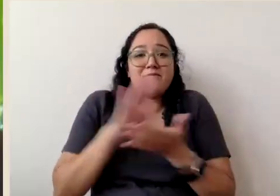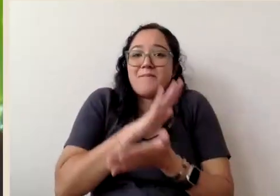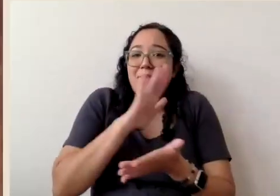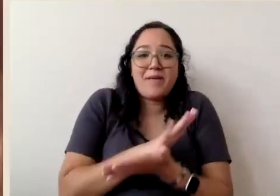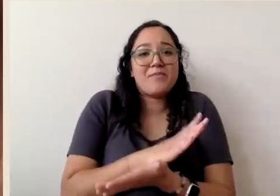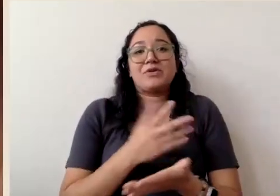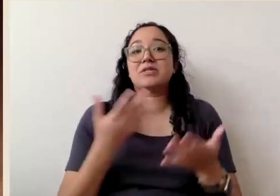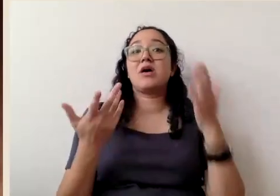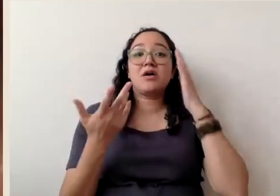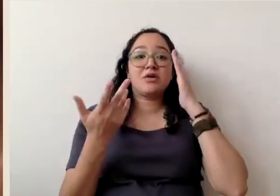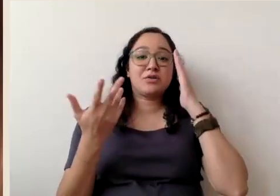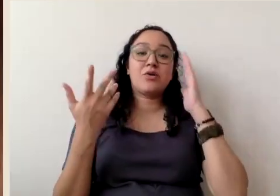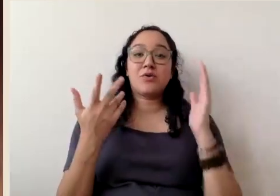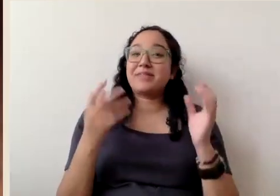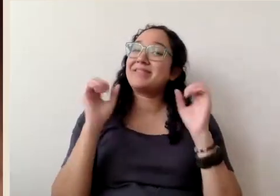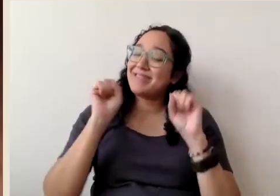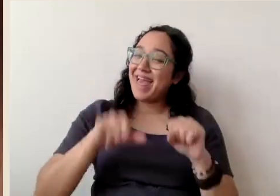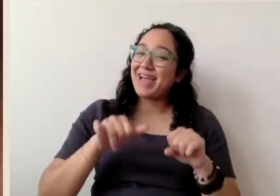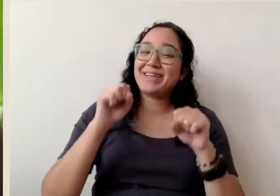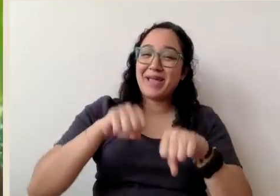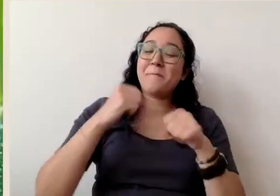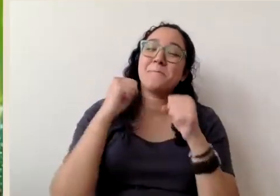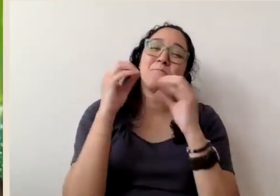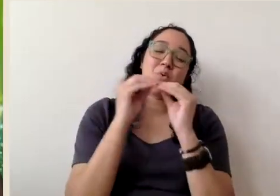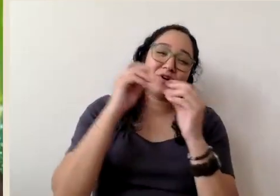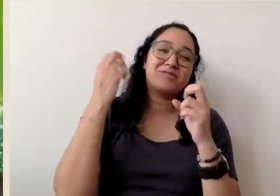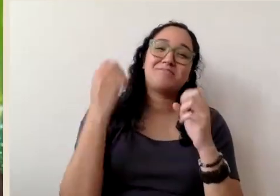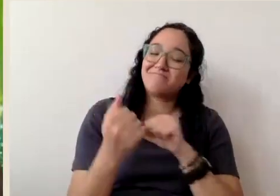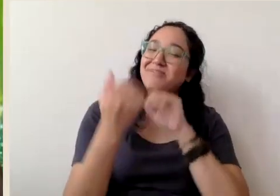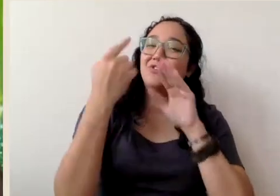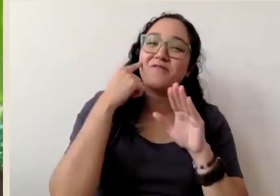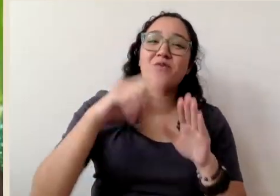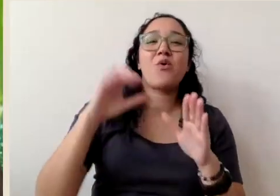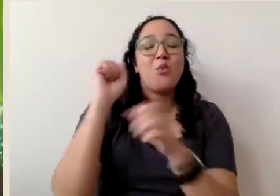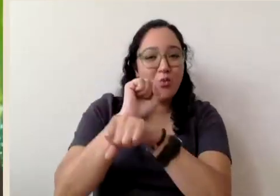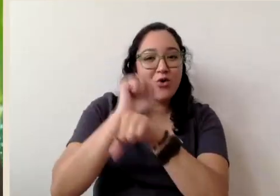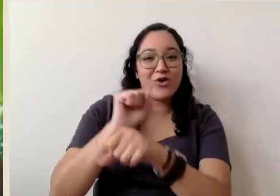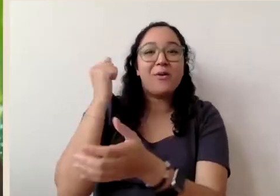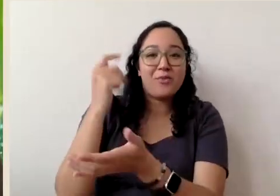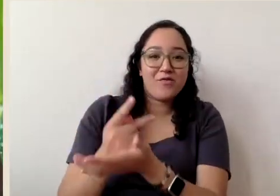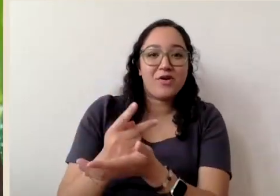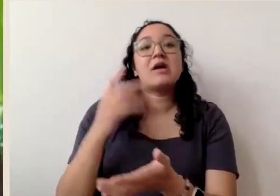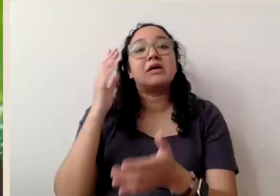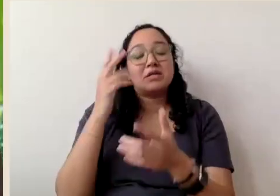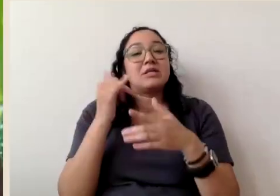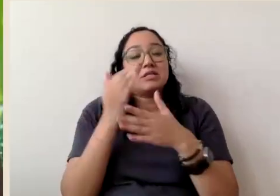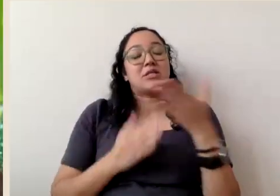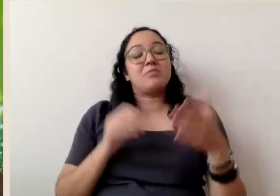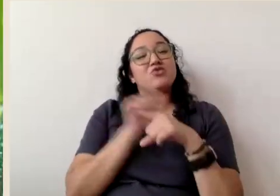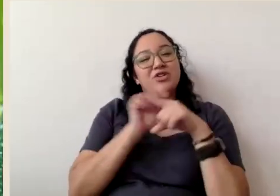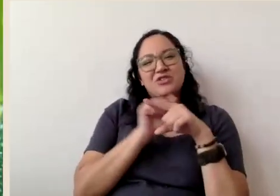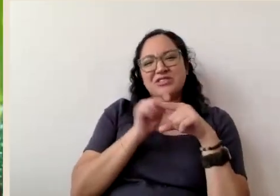authorization. mm, We do have training set up for those that are still working on their work authorization to be able to